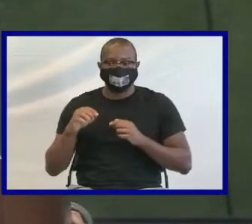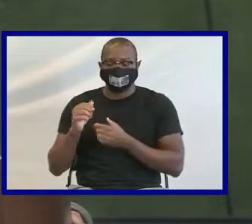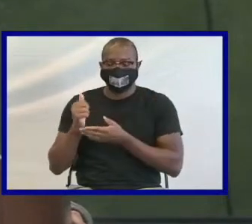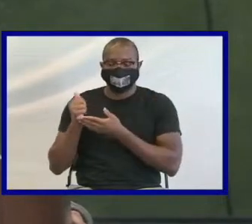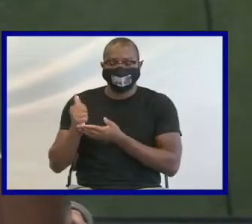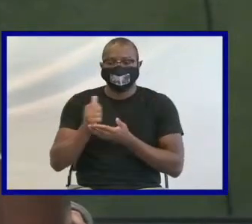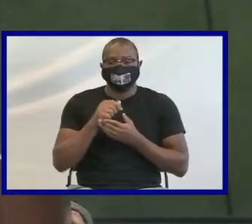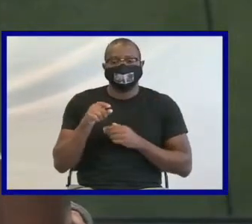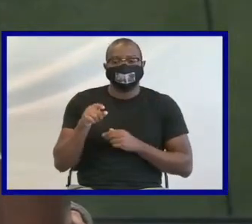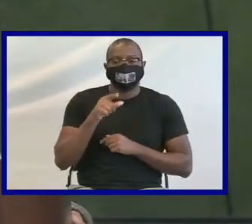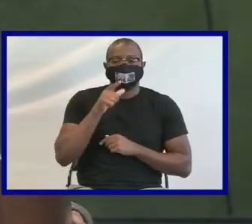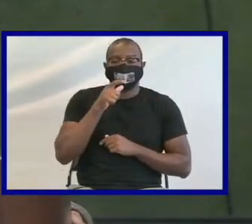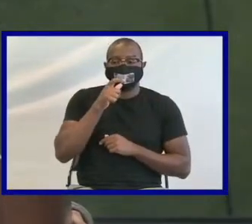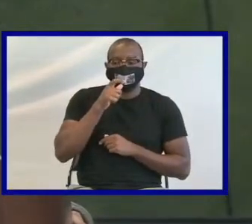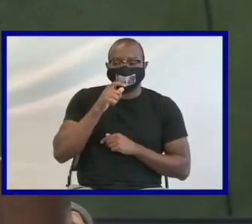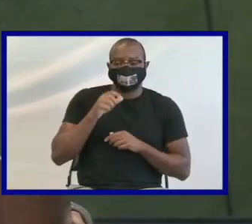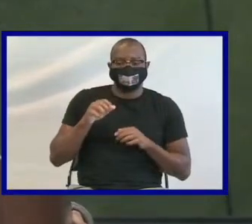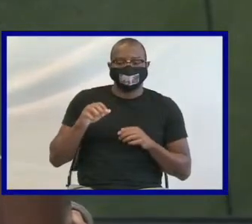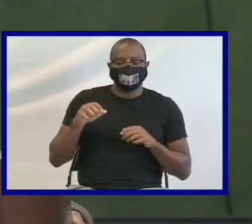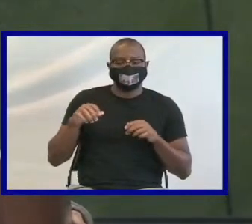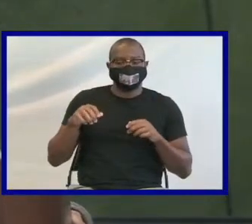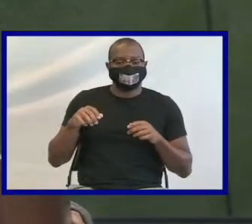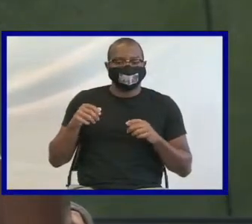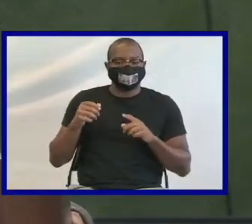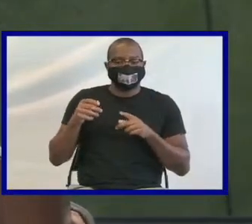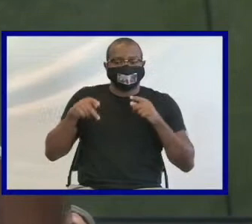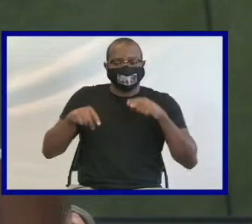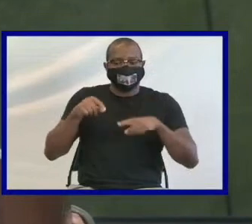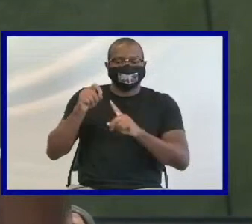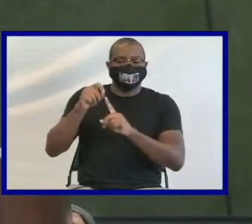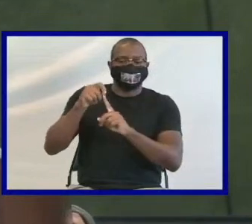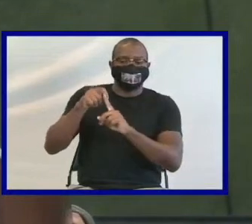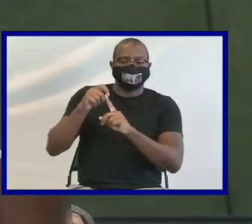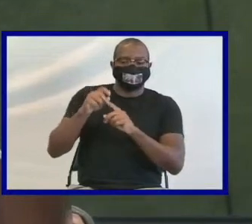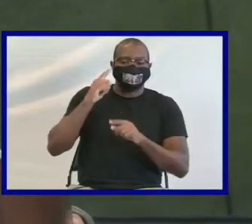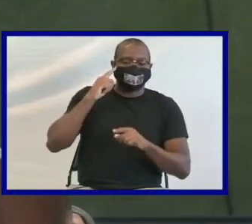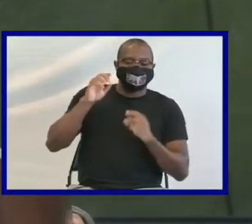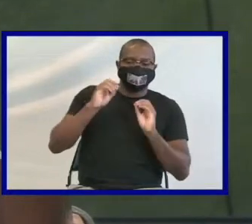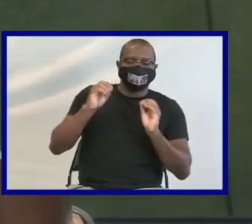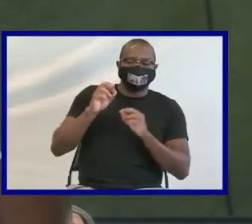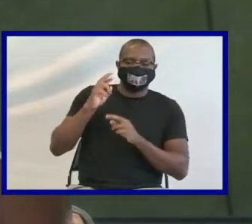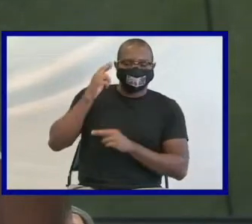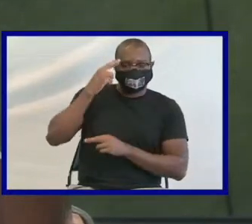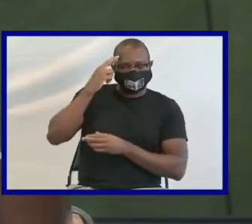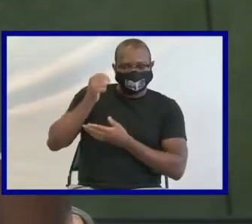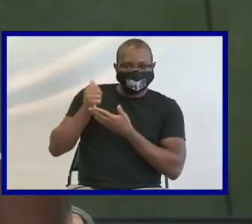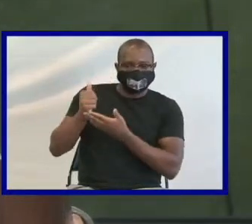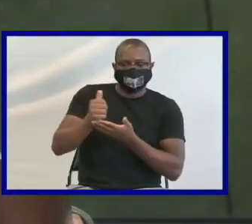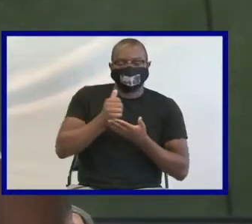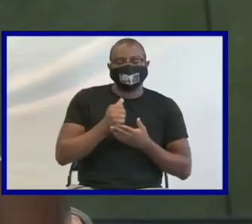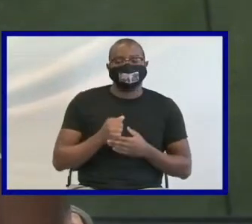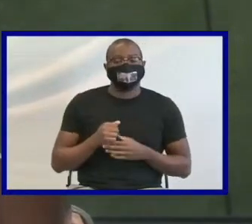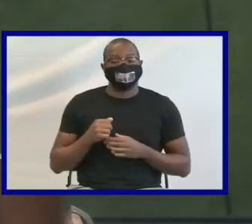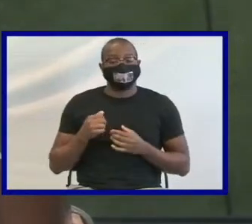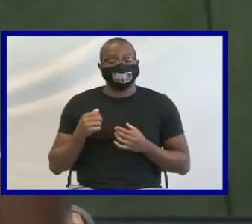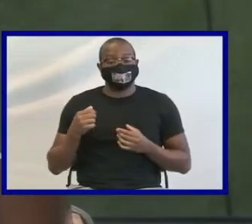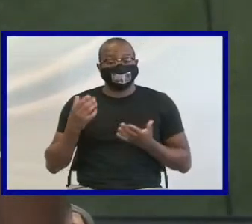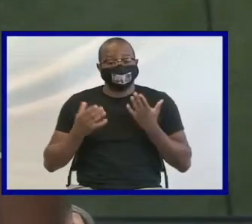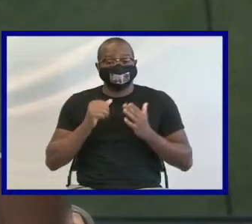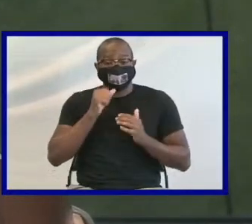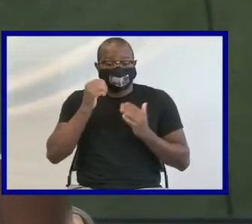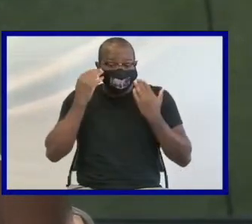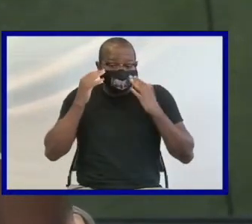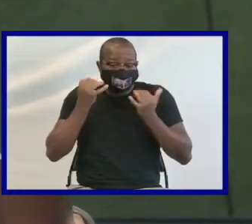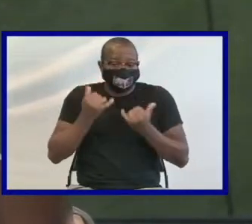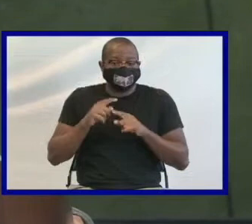other reason than being different. We may not realize it now, but the services that we will provide to our future